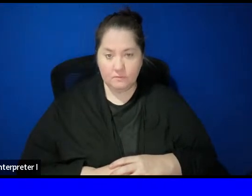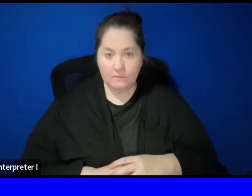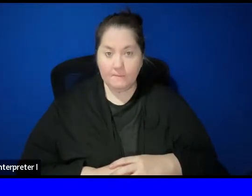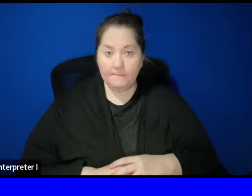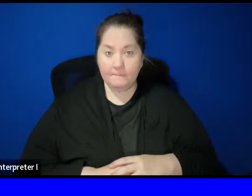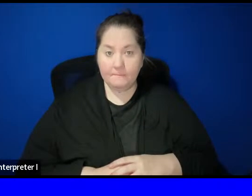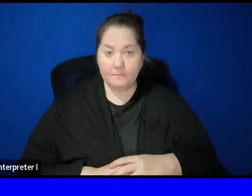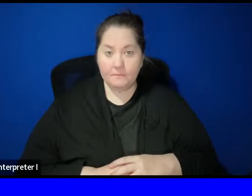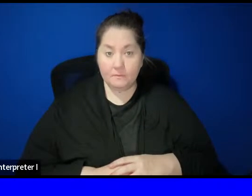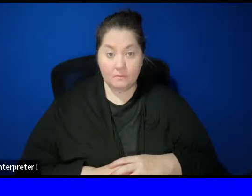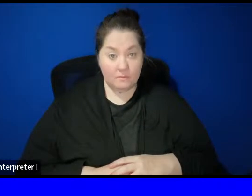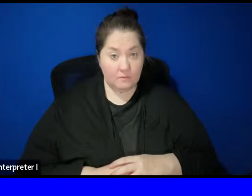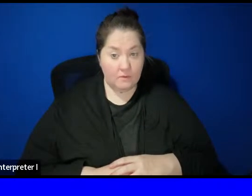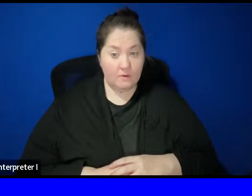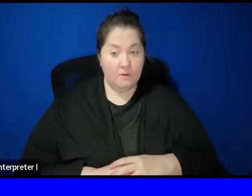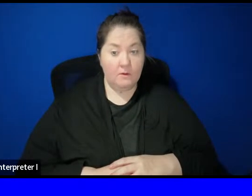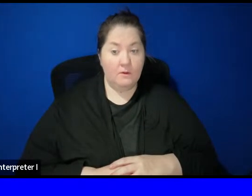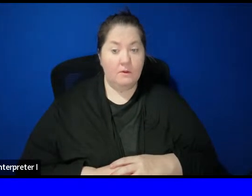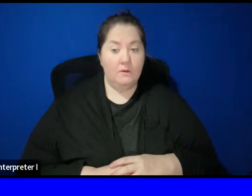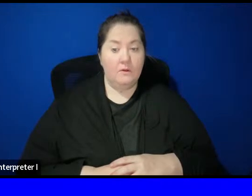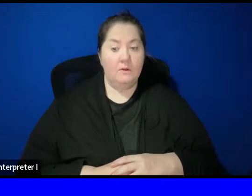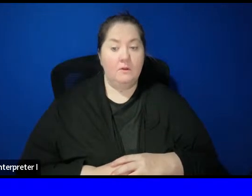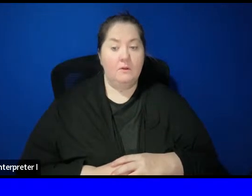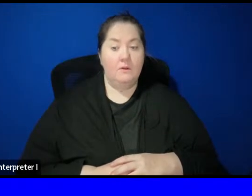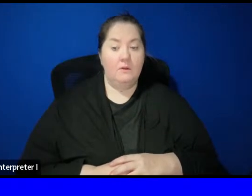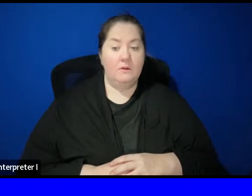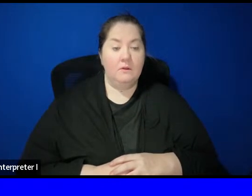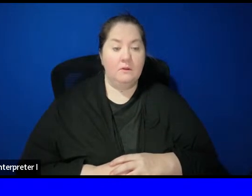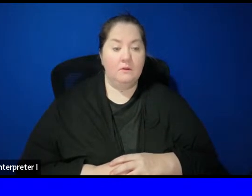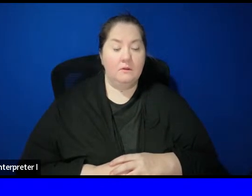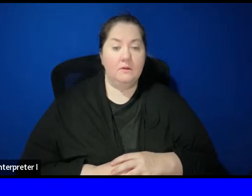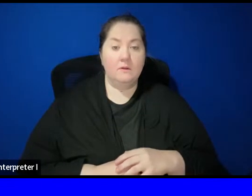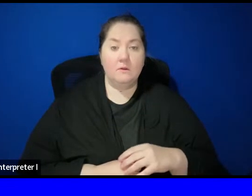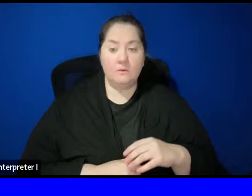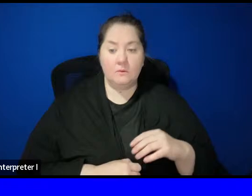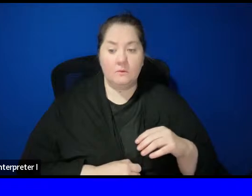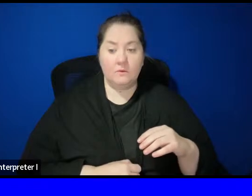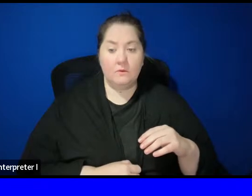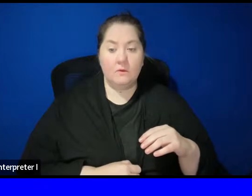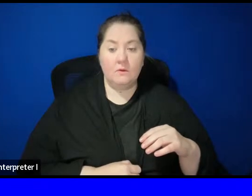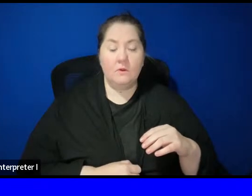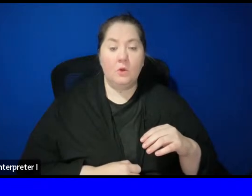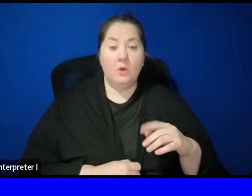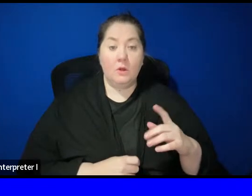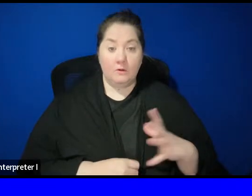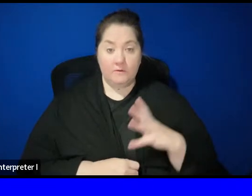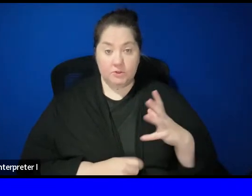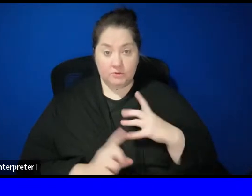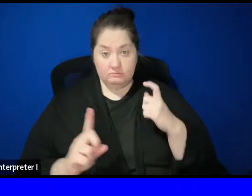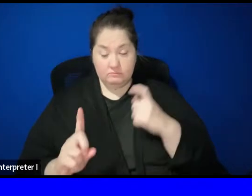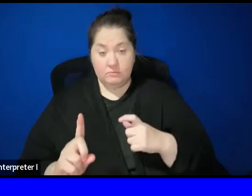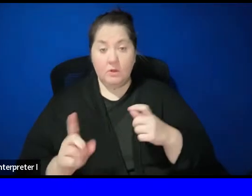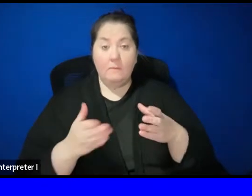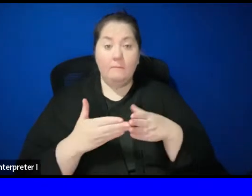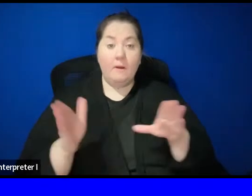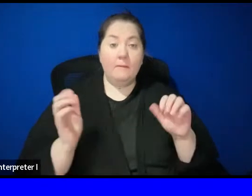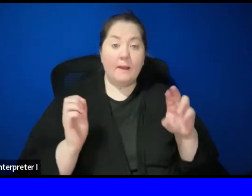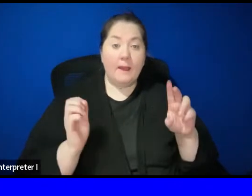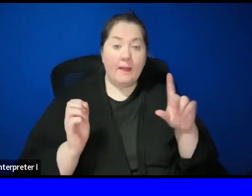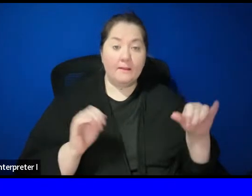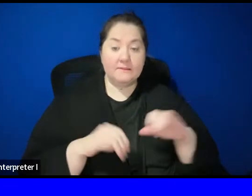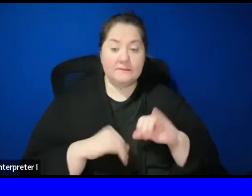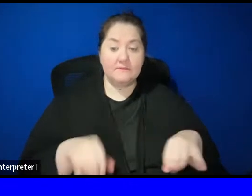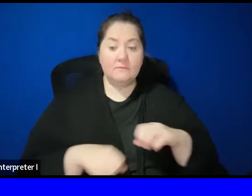Be clear about that. Bill 25-542, which would officially designate the public alley system in